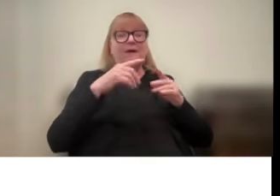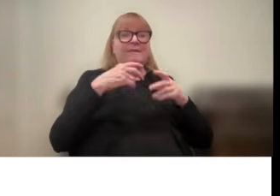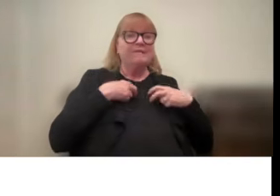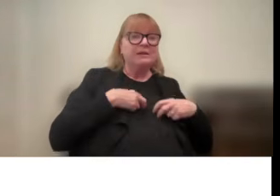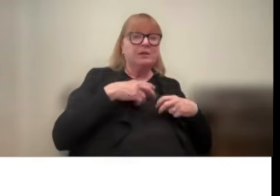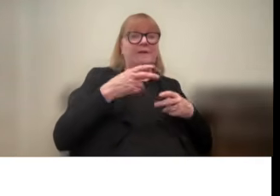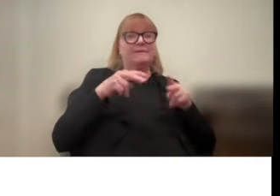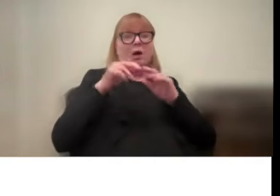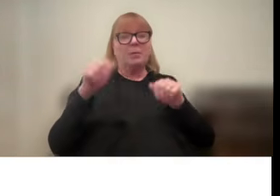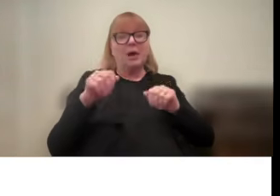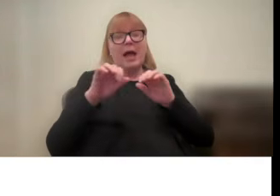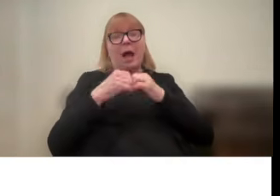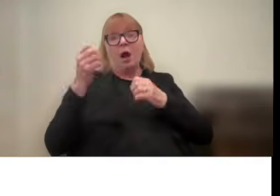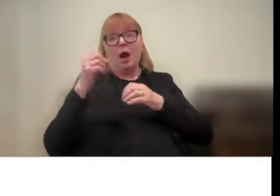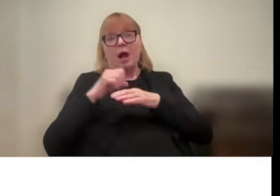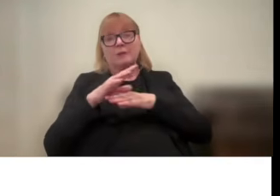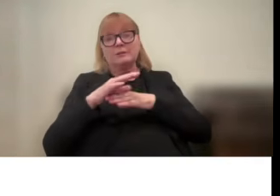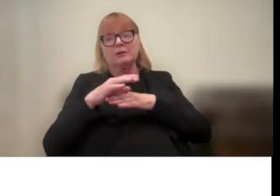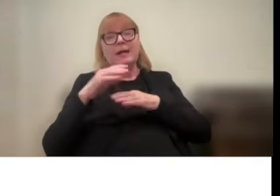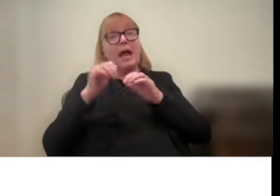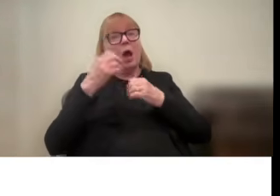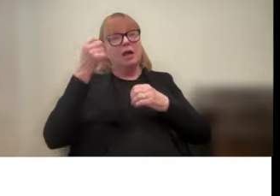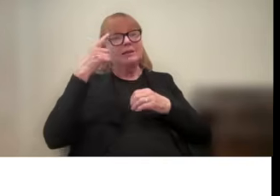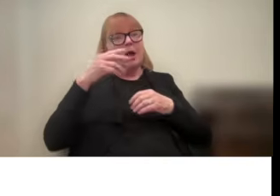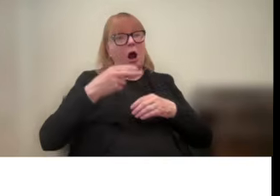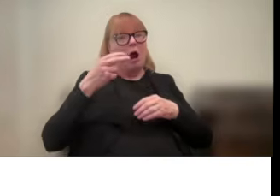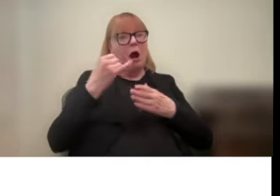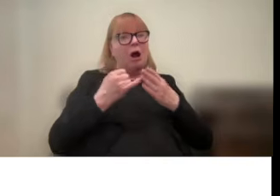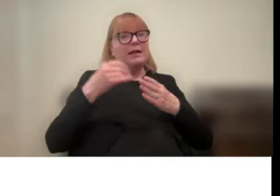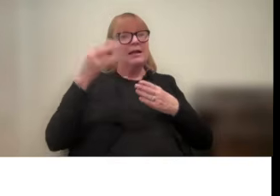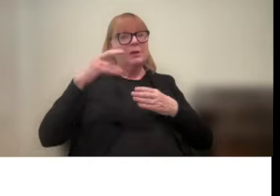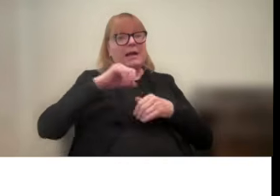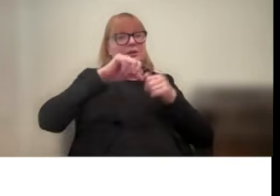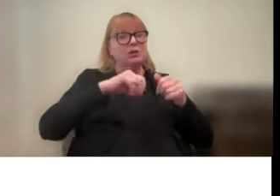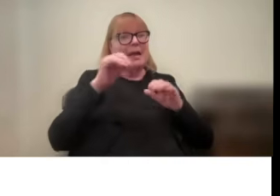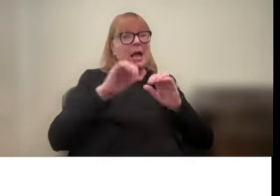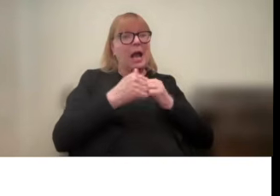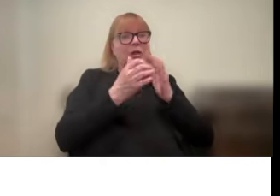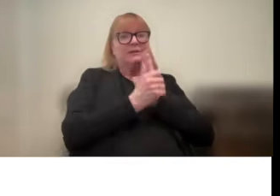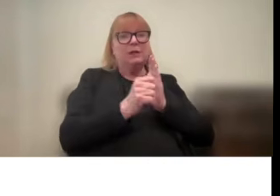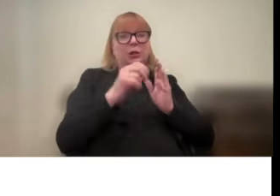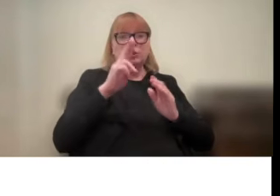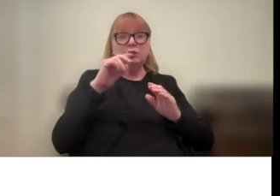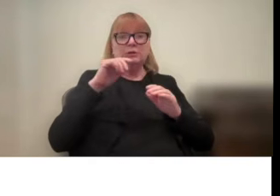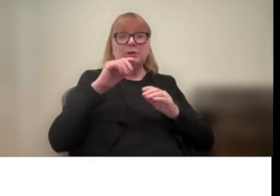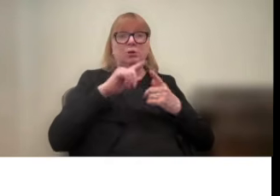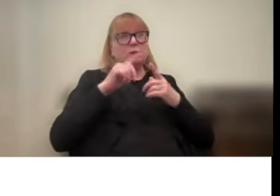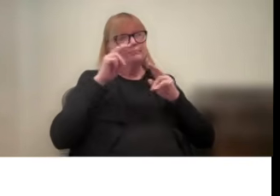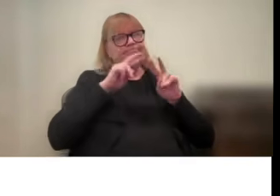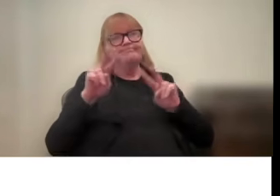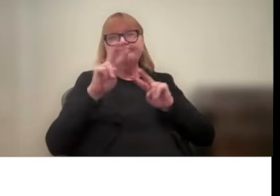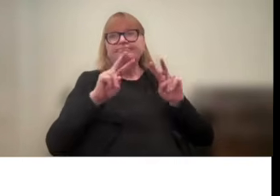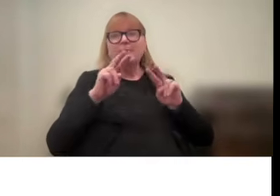valuable, both influence how we understand art, history, and each other. And the skills we use to critically examine museum